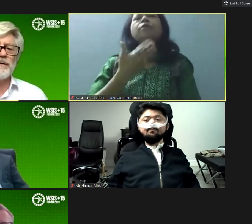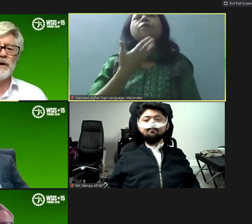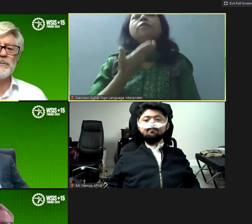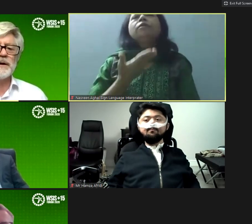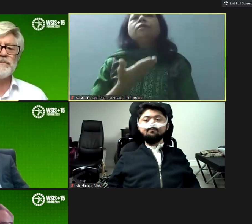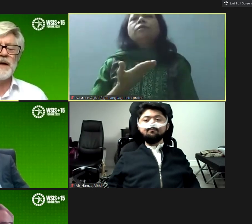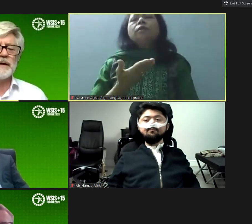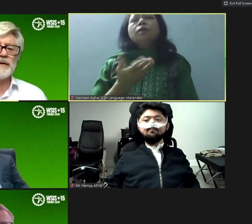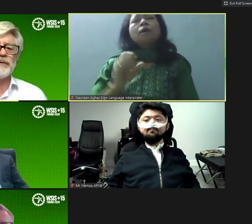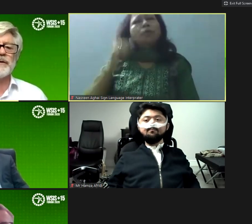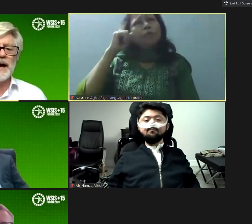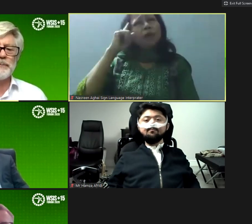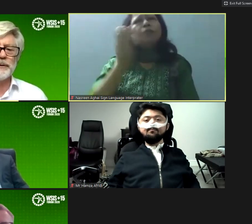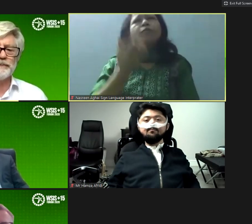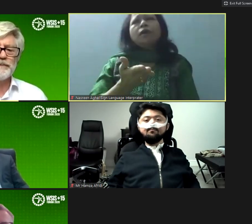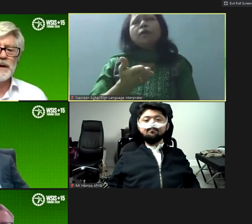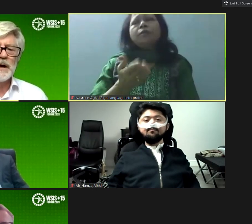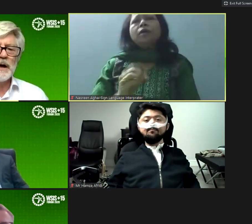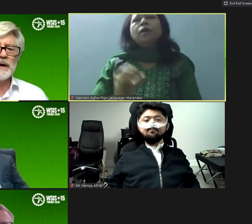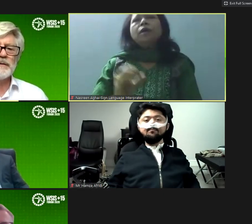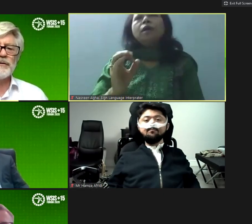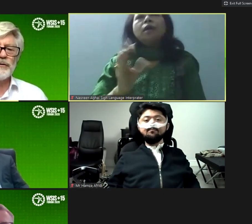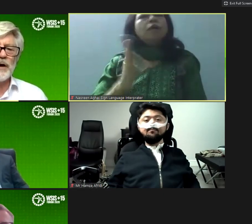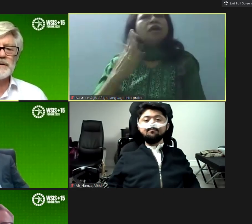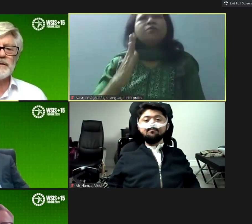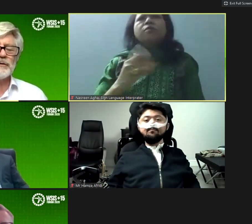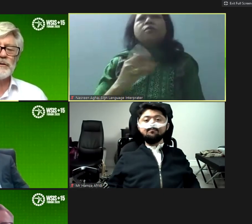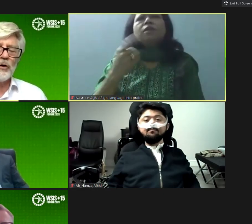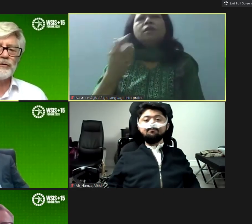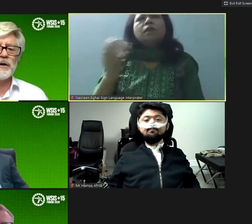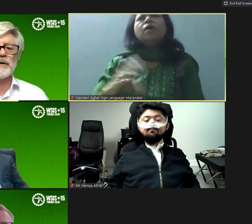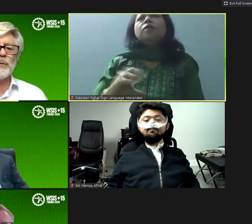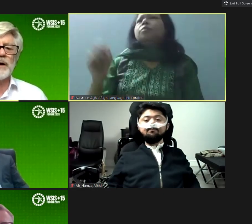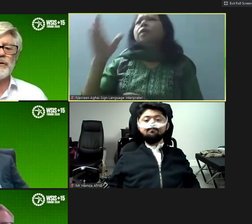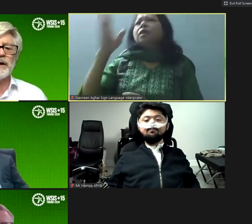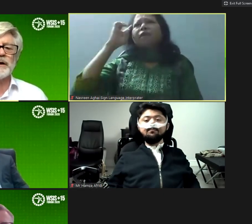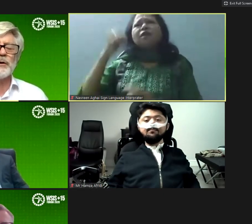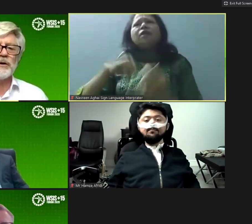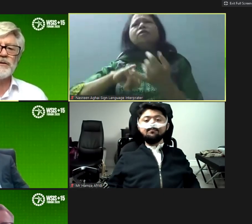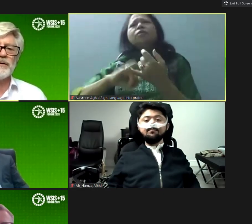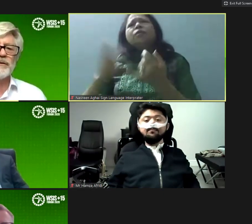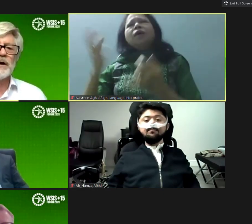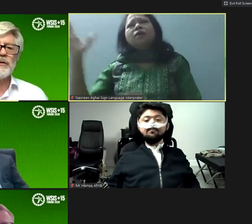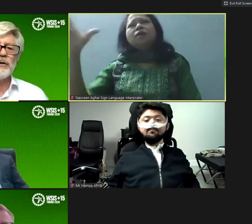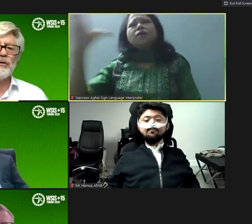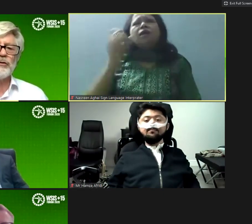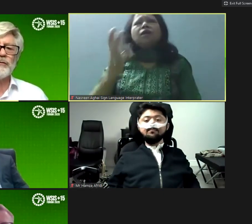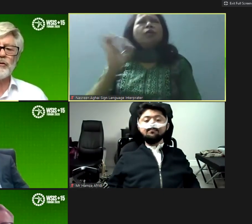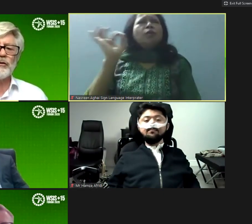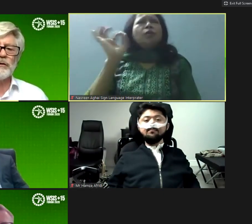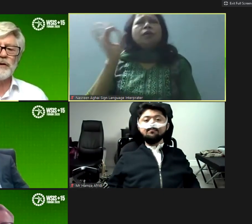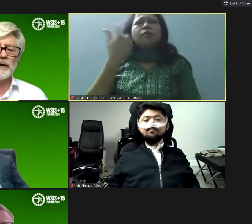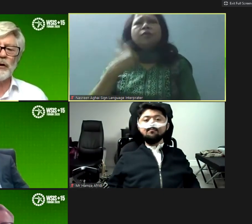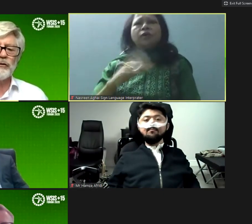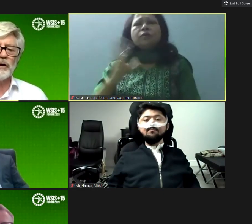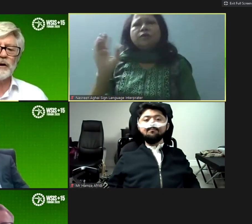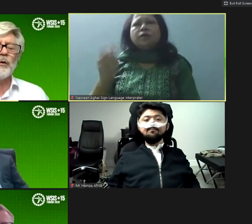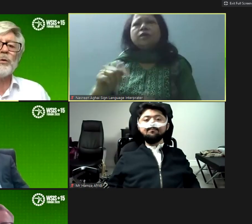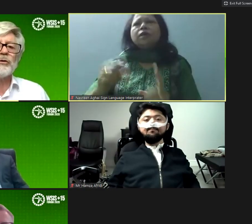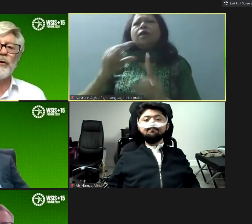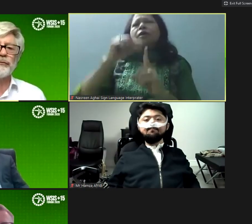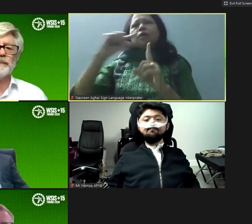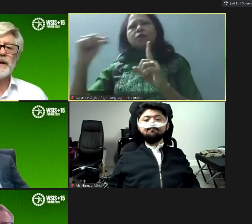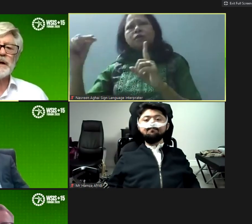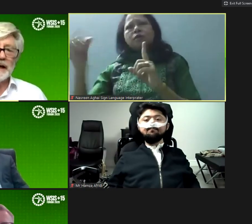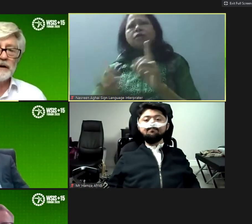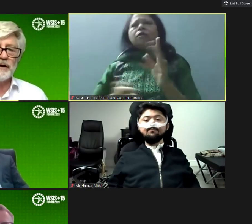that invariably that doesn't happen. And in societies and contexts where there are inequalities, the use of digital technology all